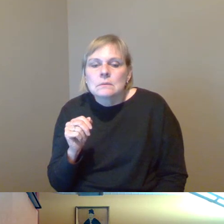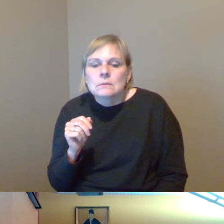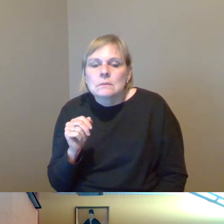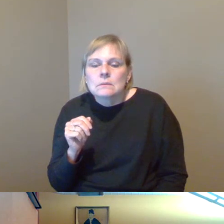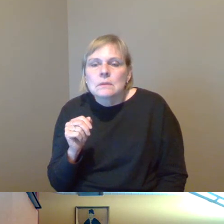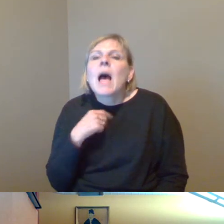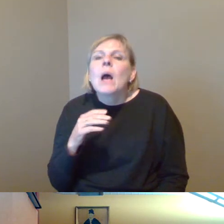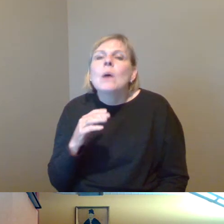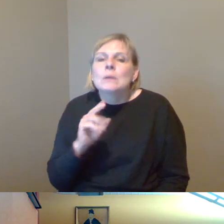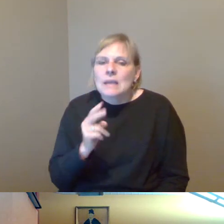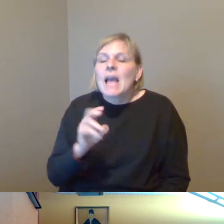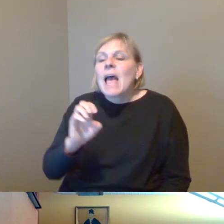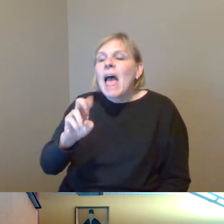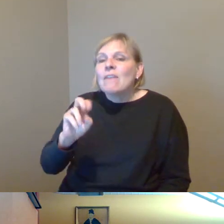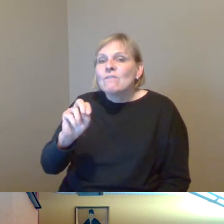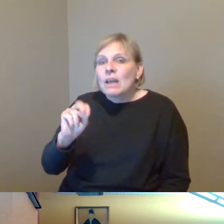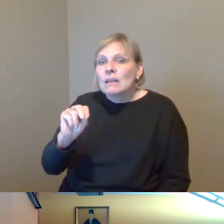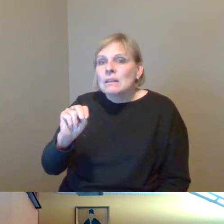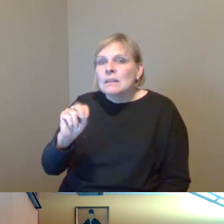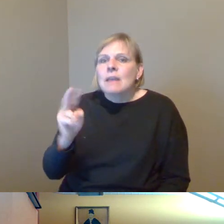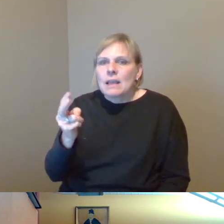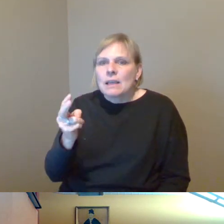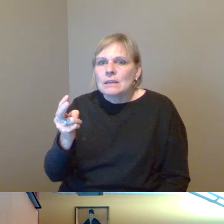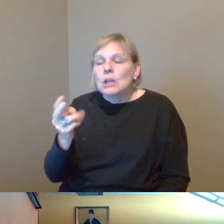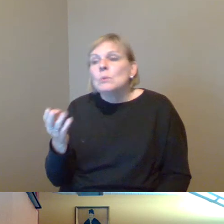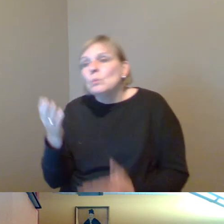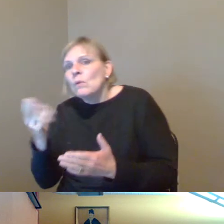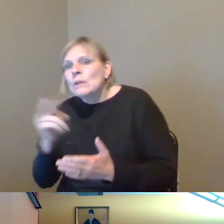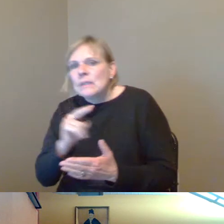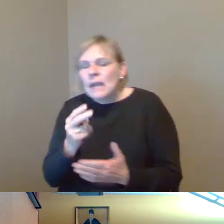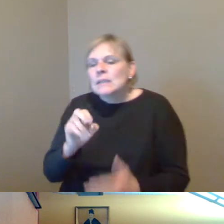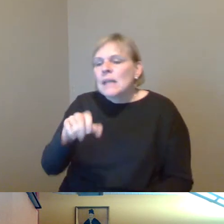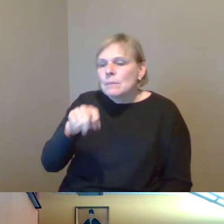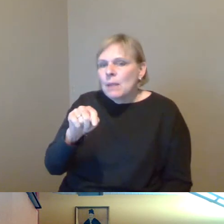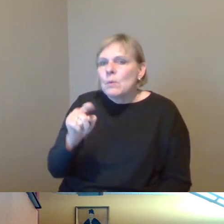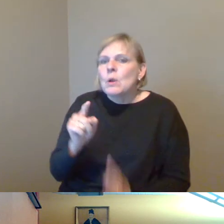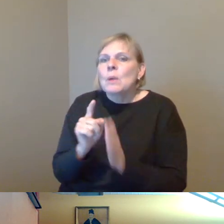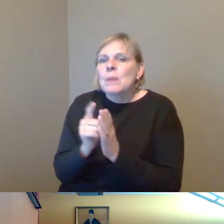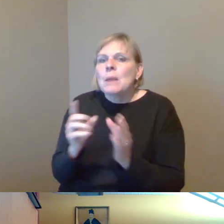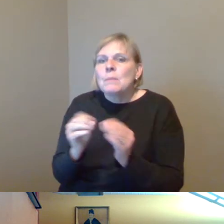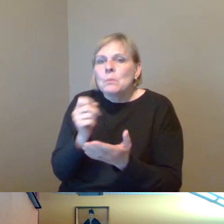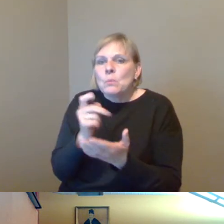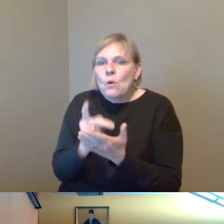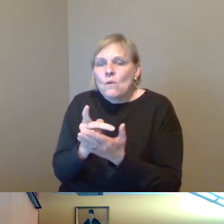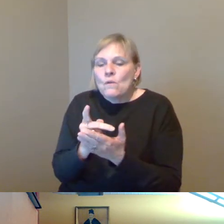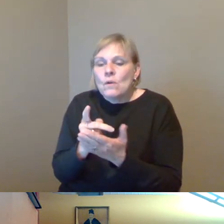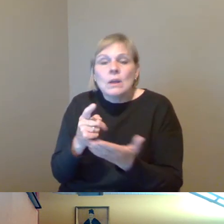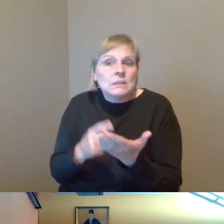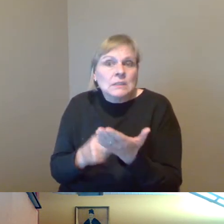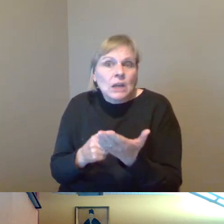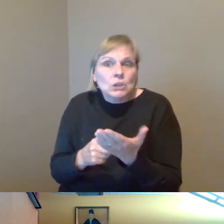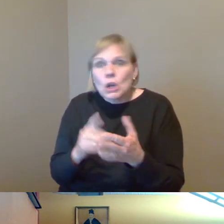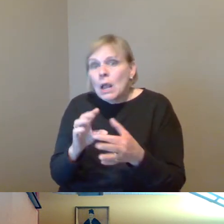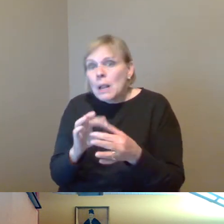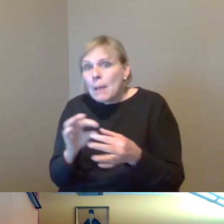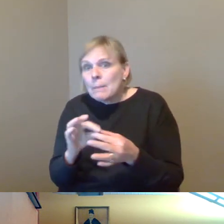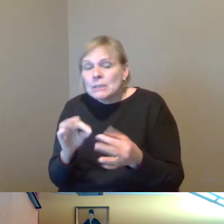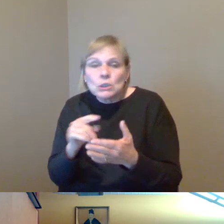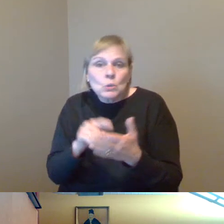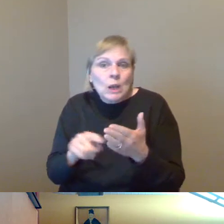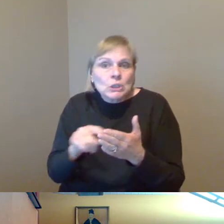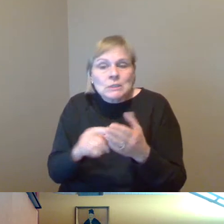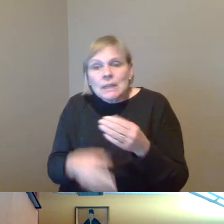I'll second, Evan. Okay, moved and seconded that our September meeting minutes be approved. Any discussion or comments,